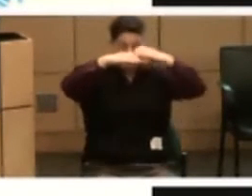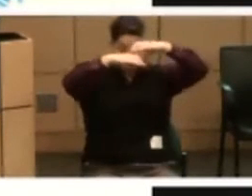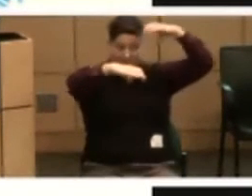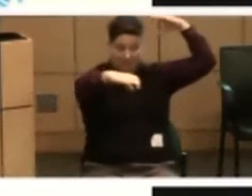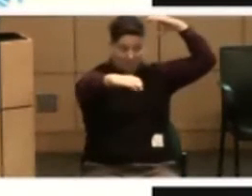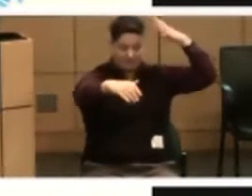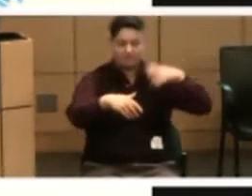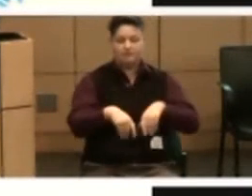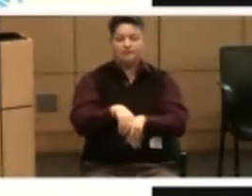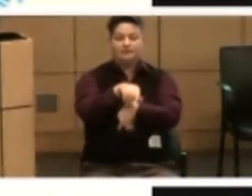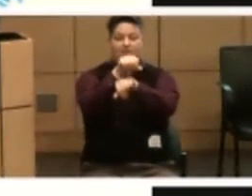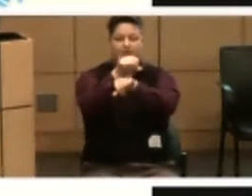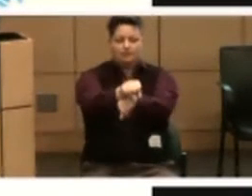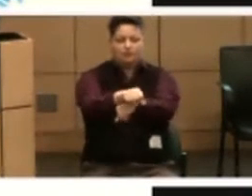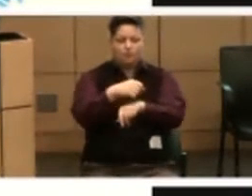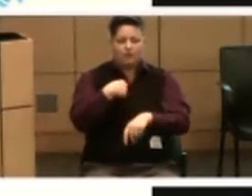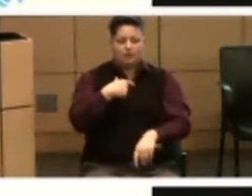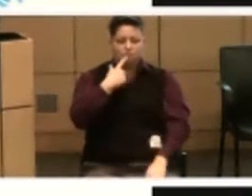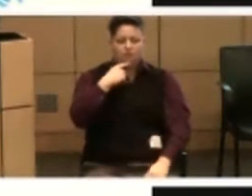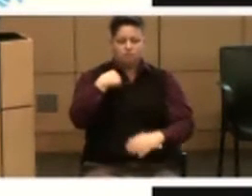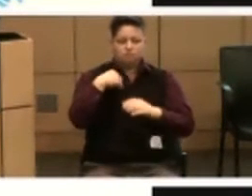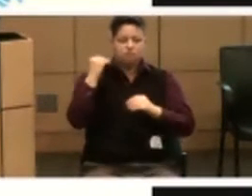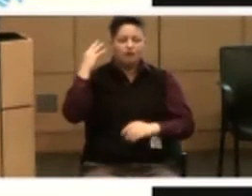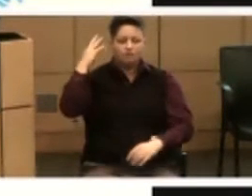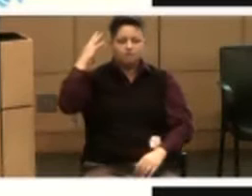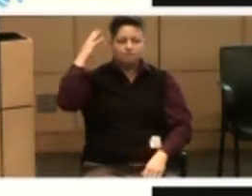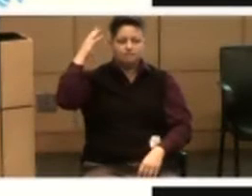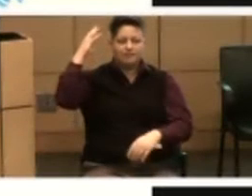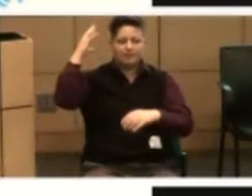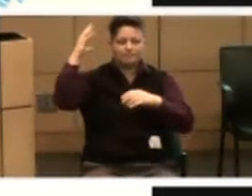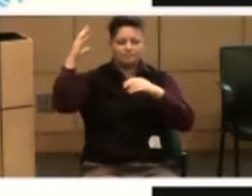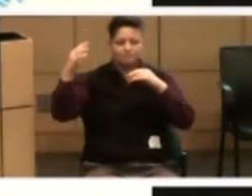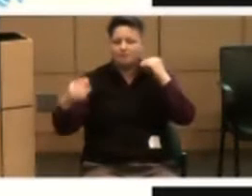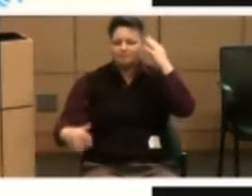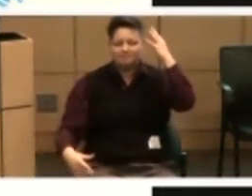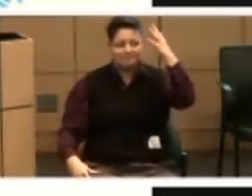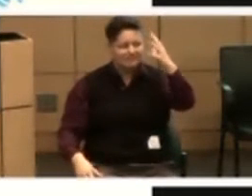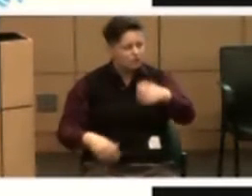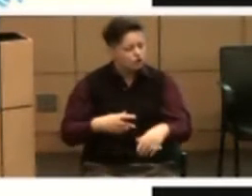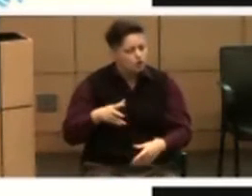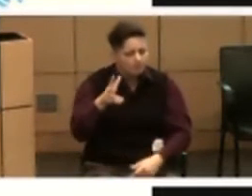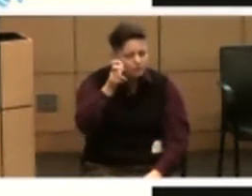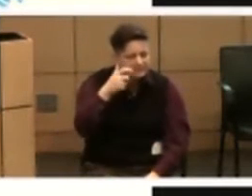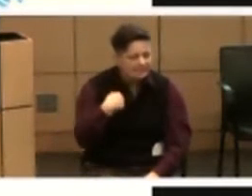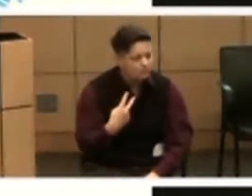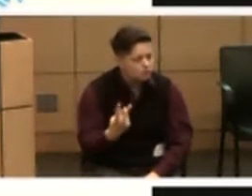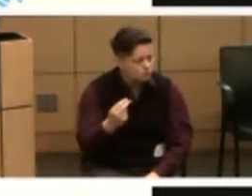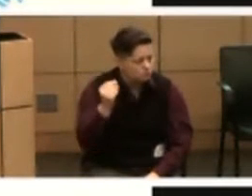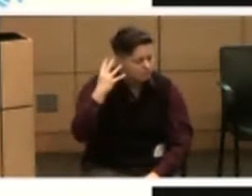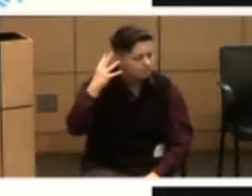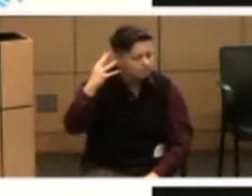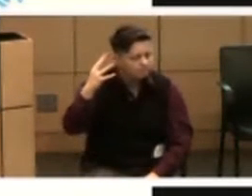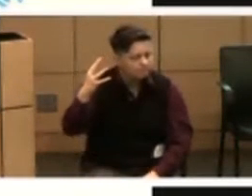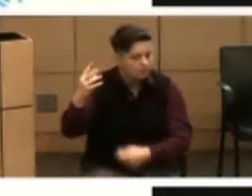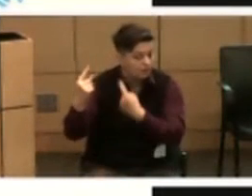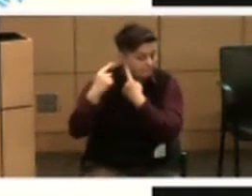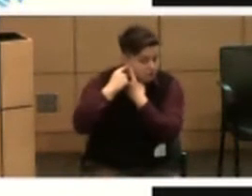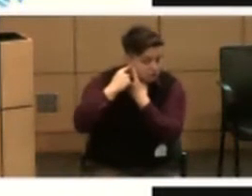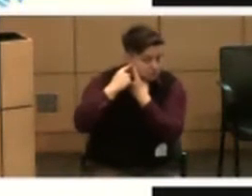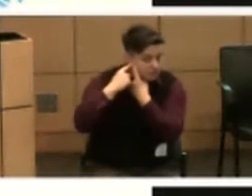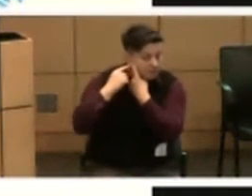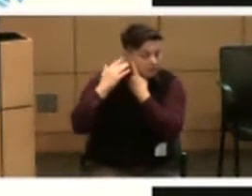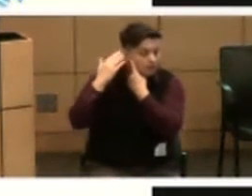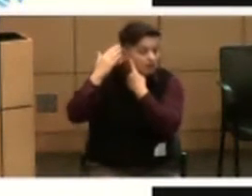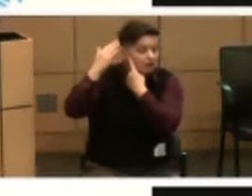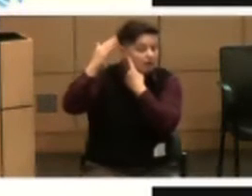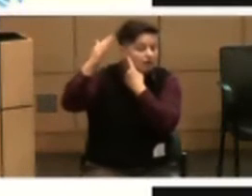really long lag, is that you perceive two sounds. You perceive the one that arrived at your first, and then you